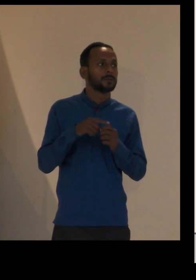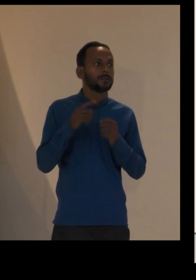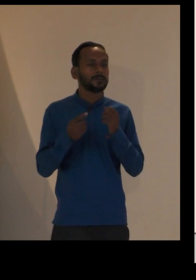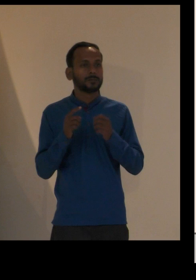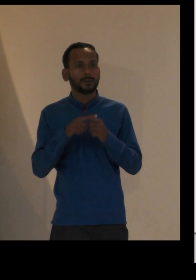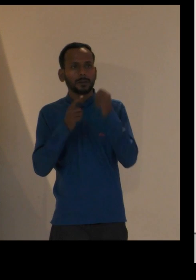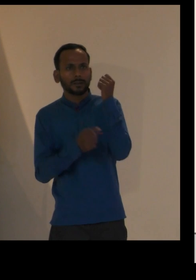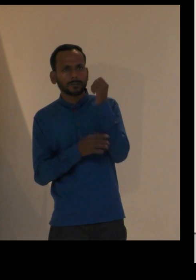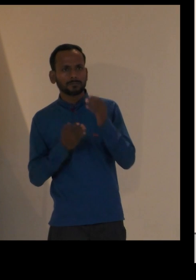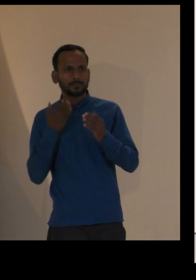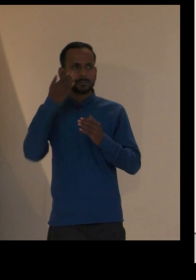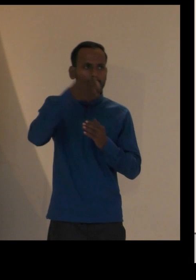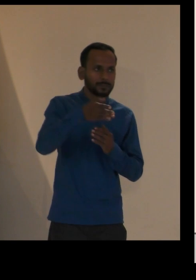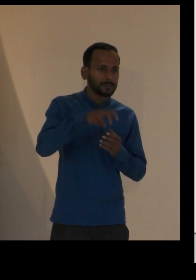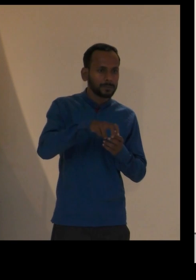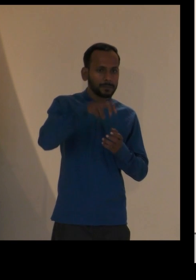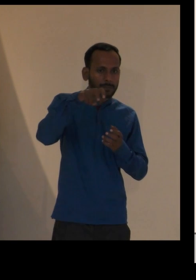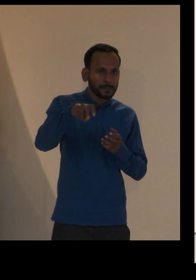jumped at it and said I will do it.